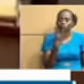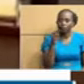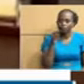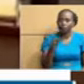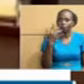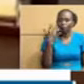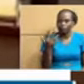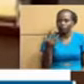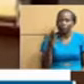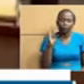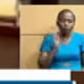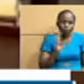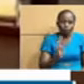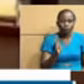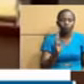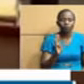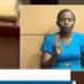45.5 billion.